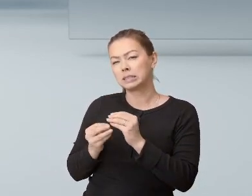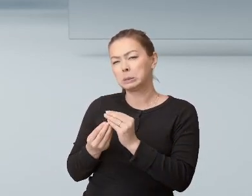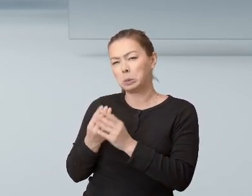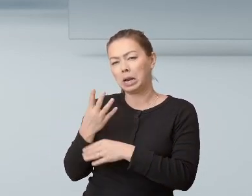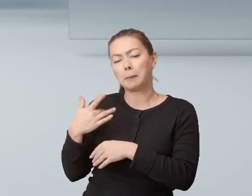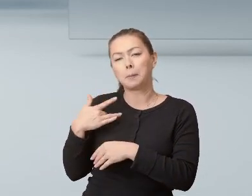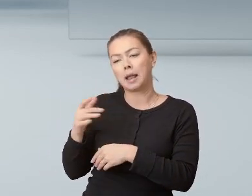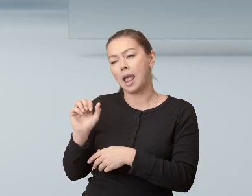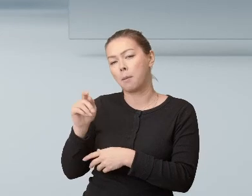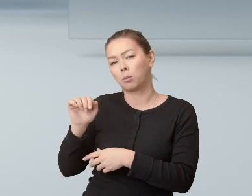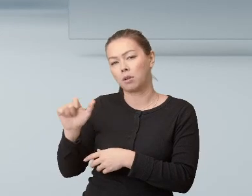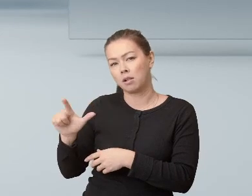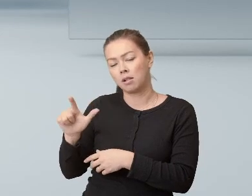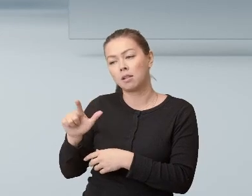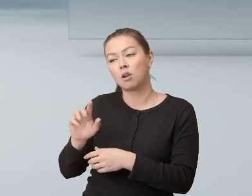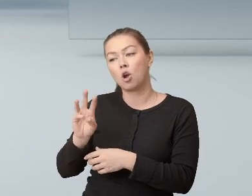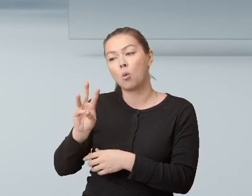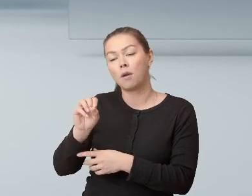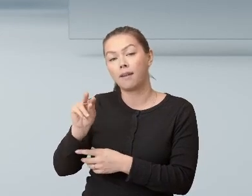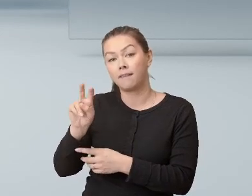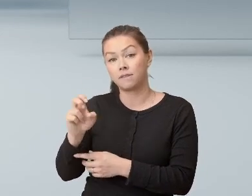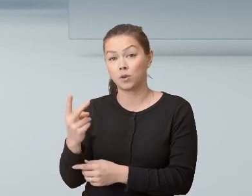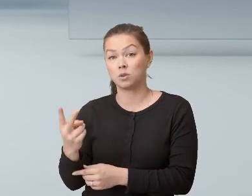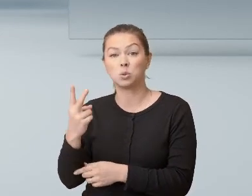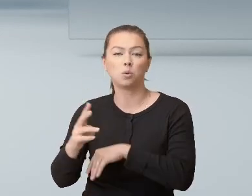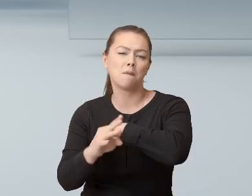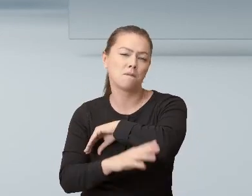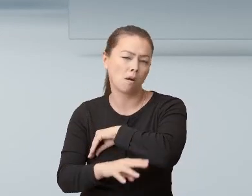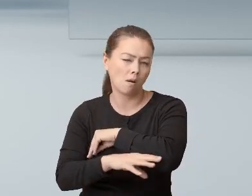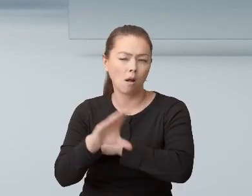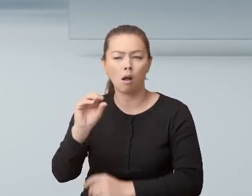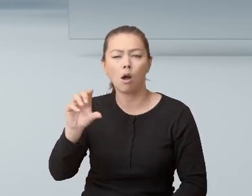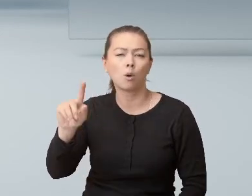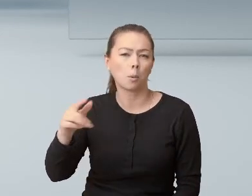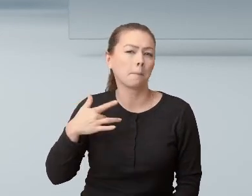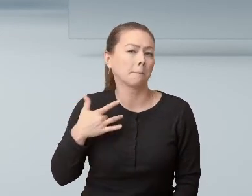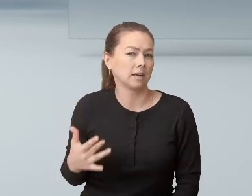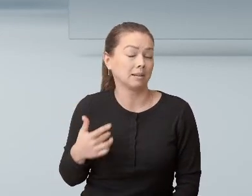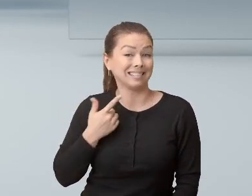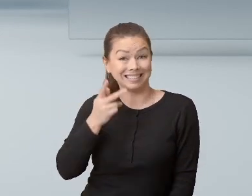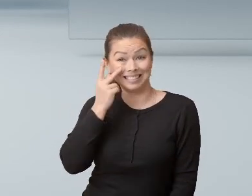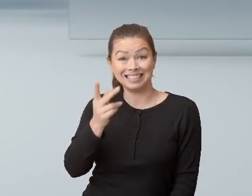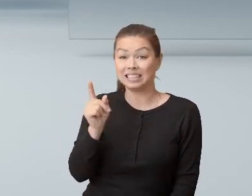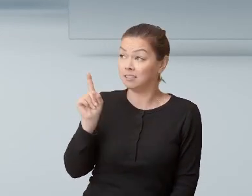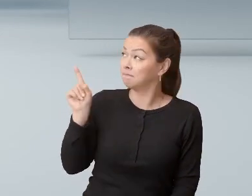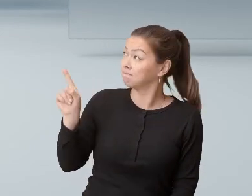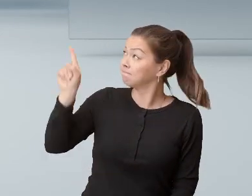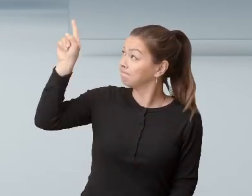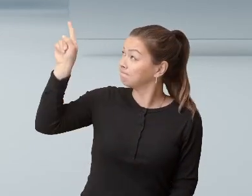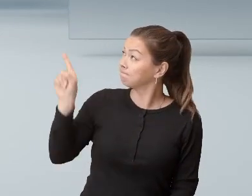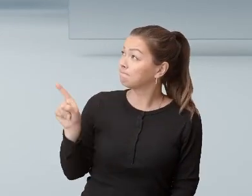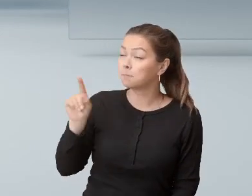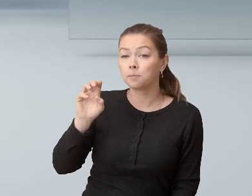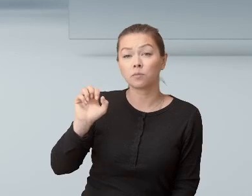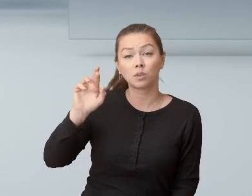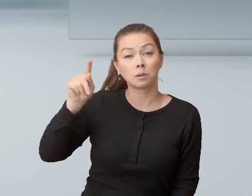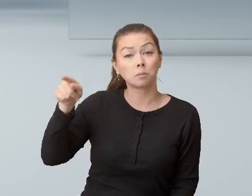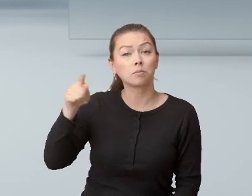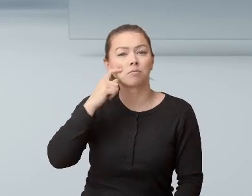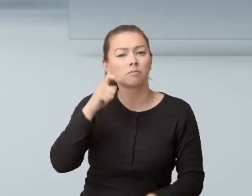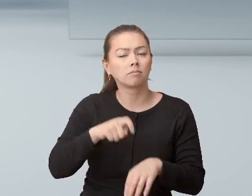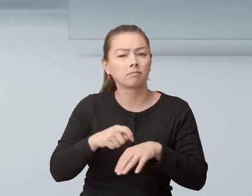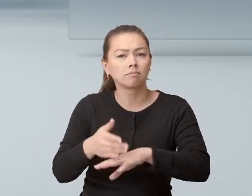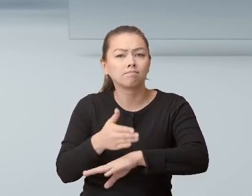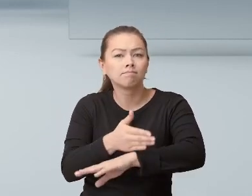or October. And if you just take a quick look at some of the high things, you can see that, like in ERP, you're going to expect improvements in finance,